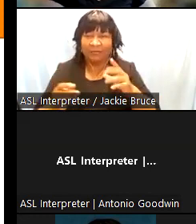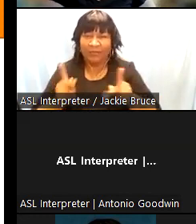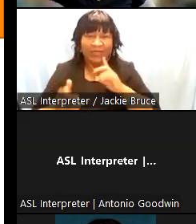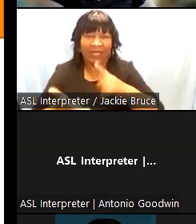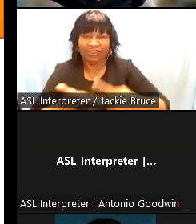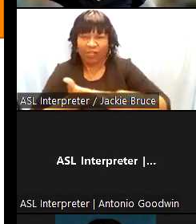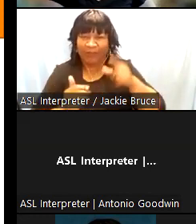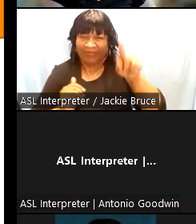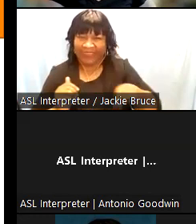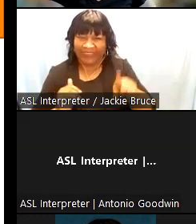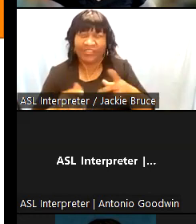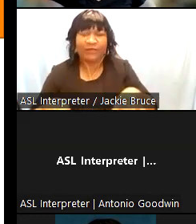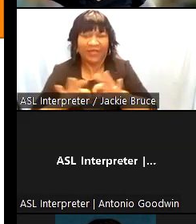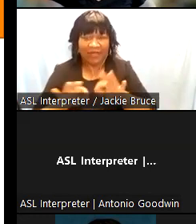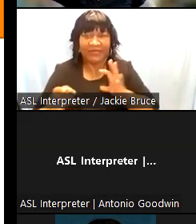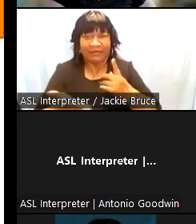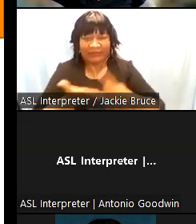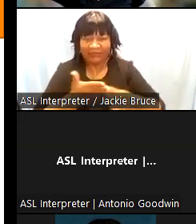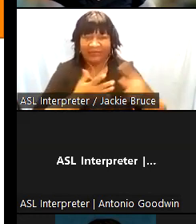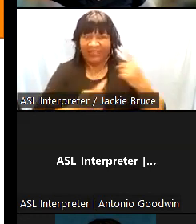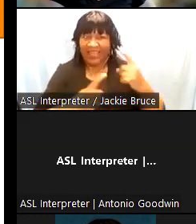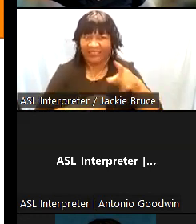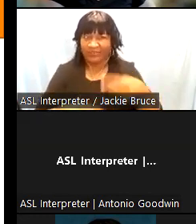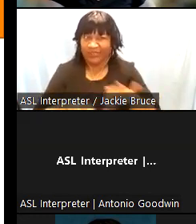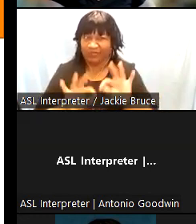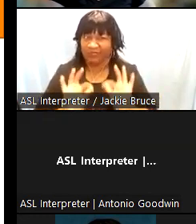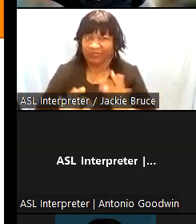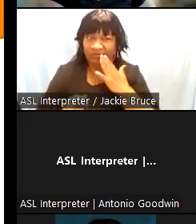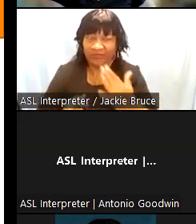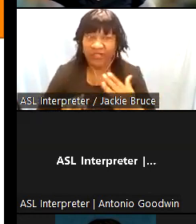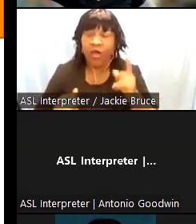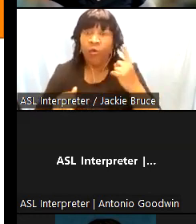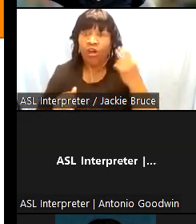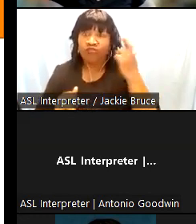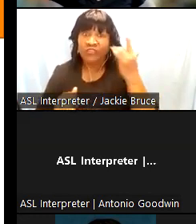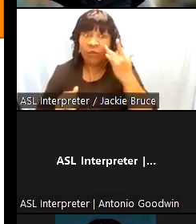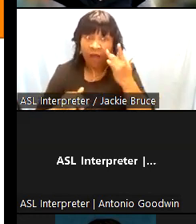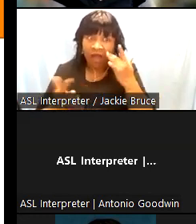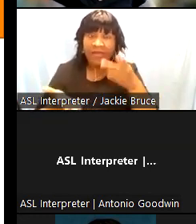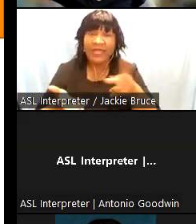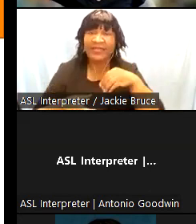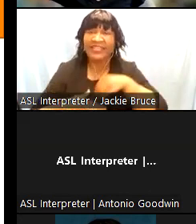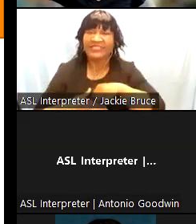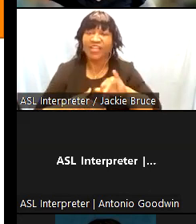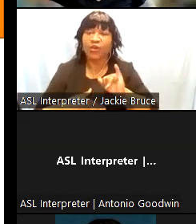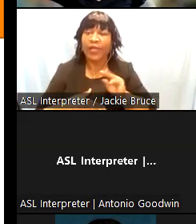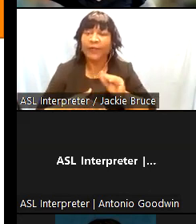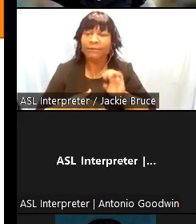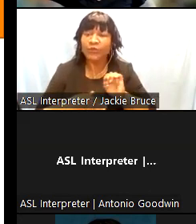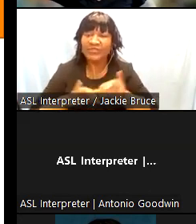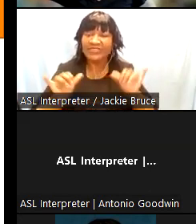so I'm glad we've been getting this question. So one of the reasons could be that your immune system is trying to fight the